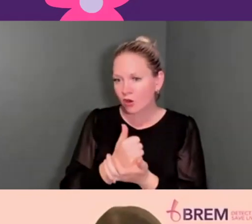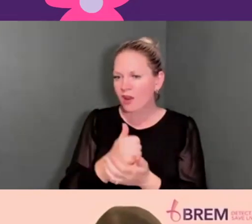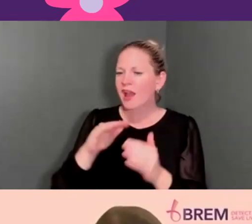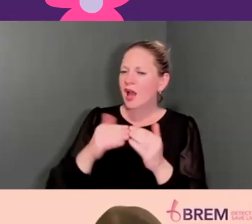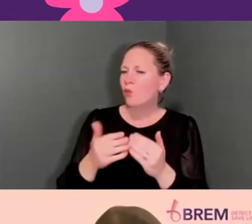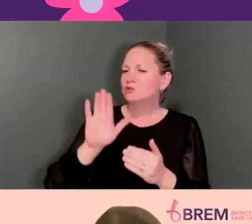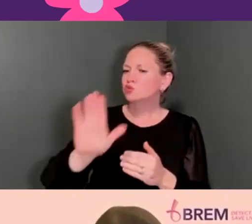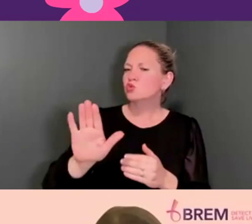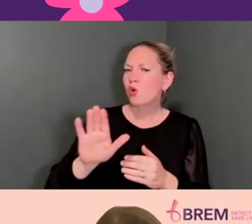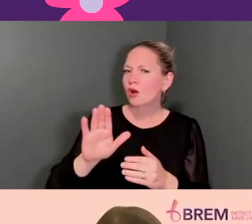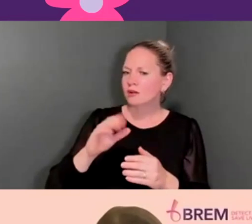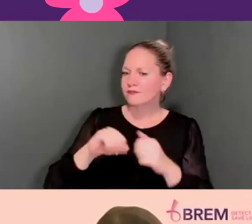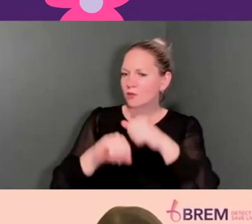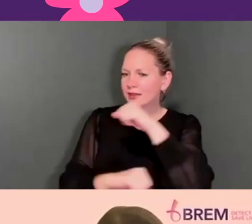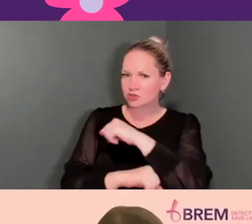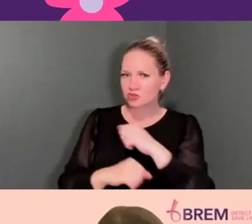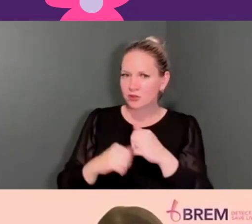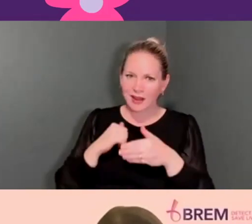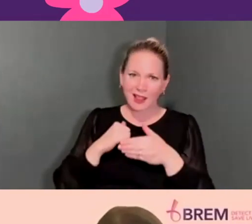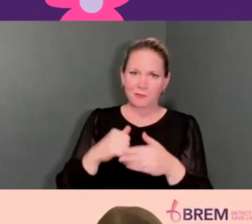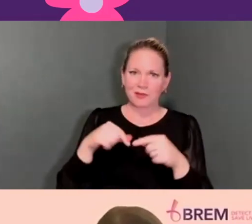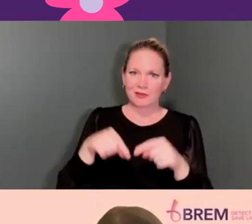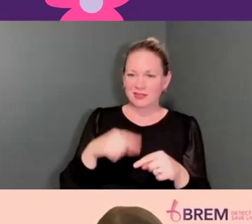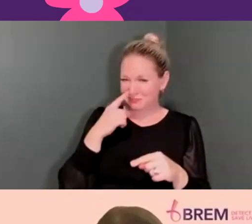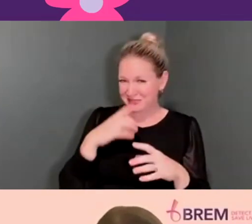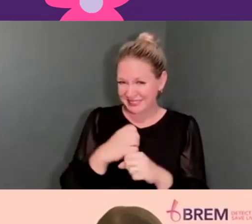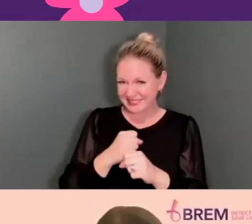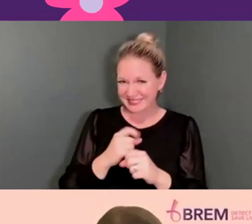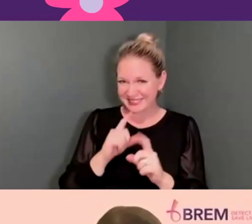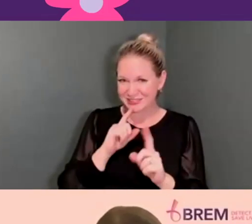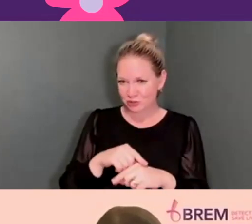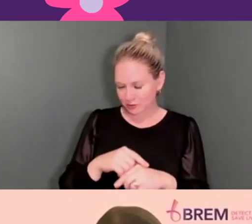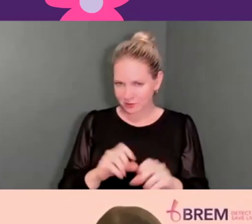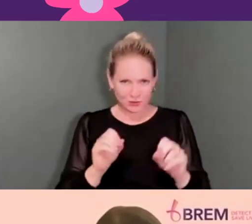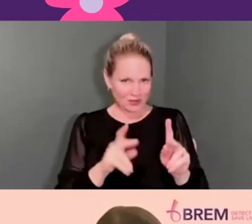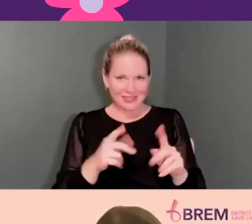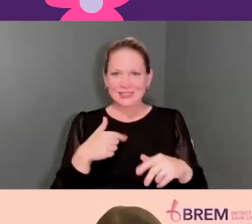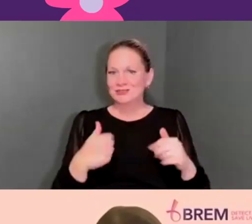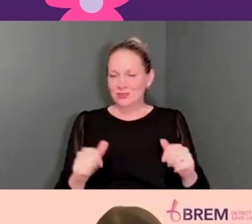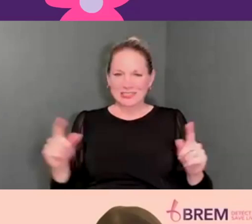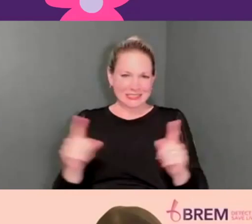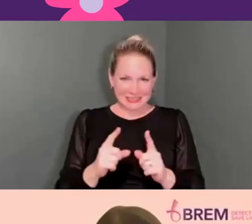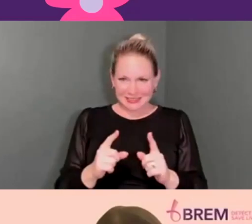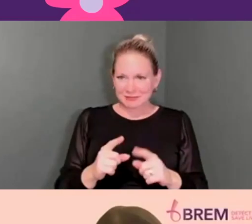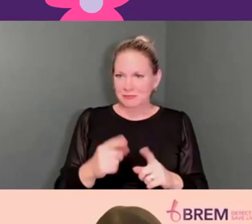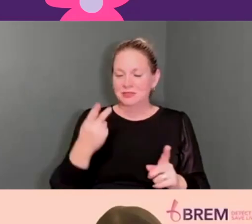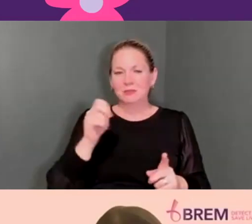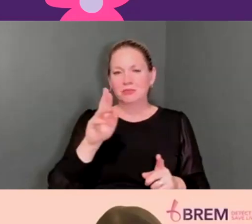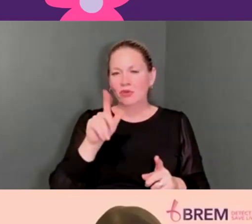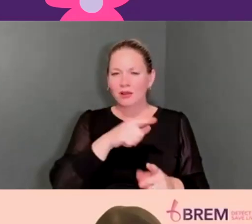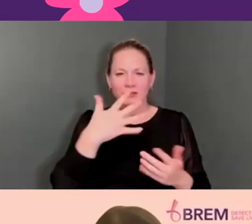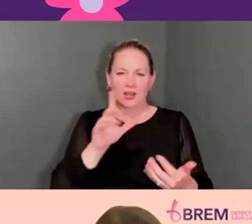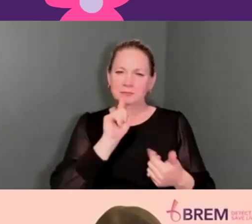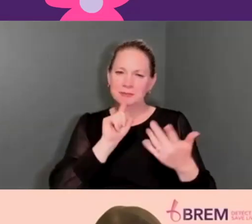Foundation helping to deal with these issues? If you could answer relatively briefly. Okay, I'll try to keep it brief because Perla hit so